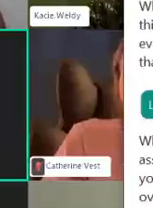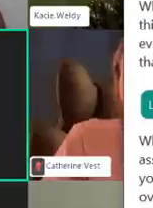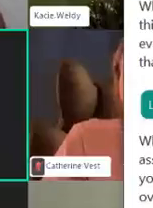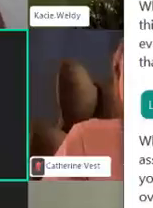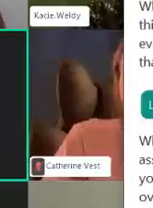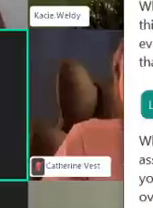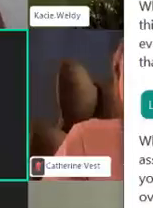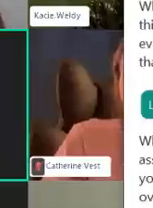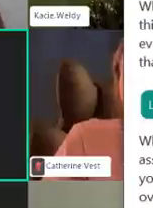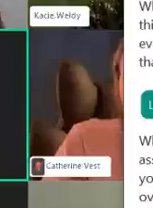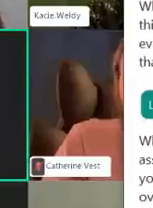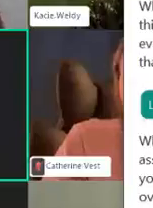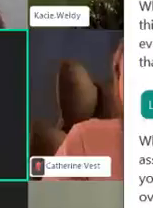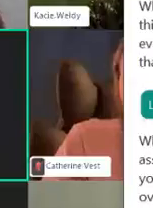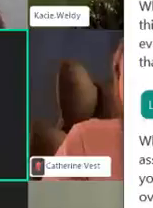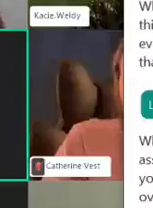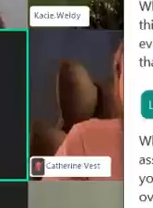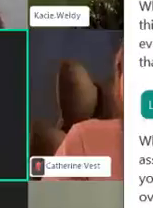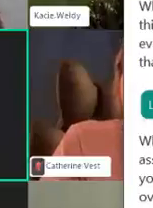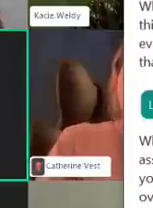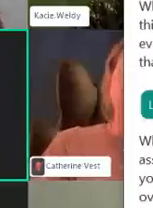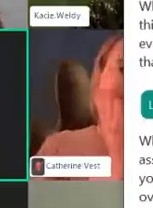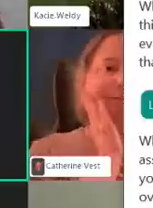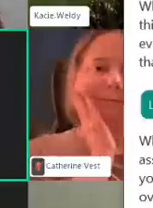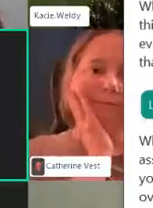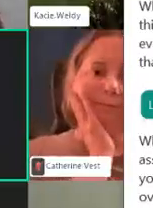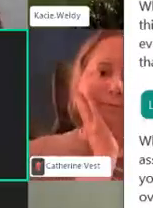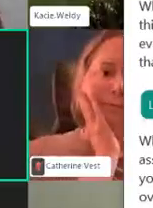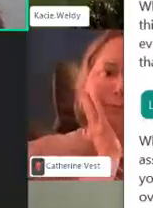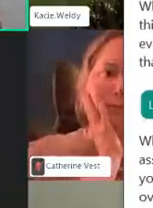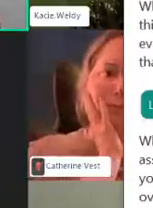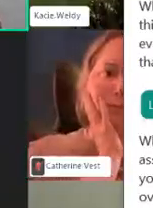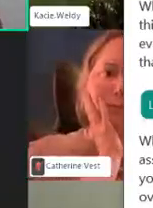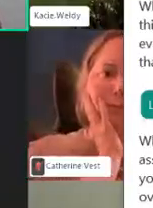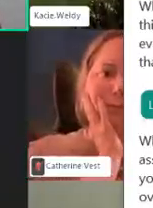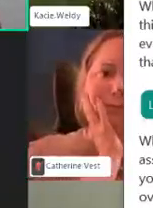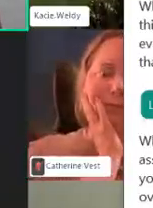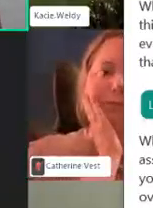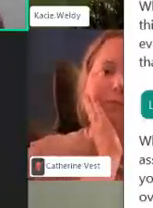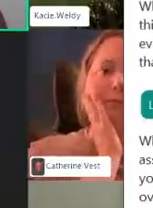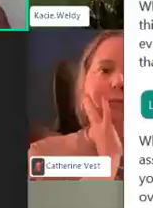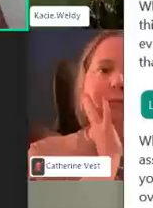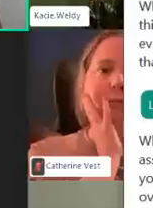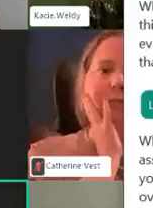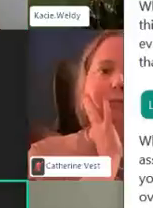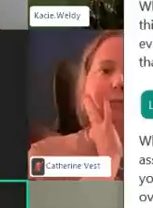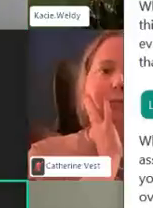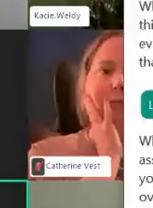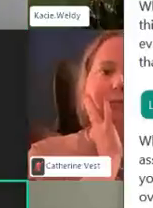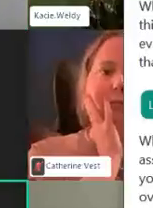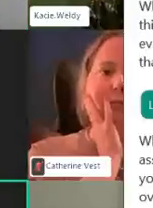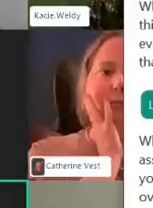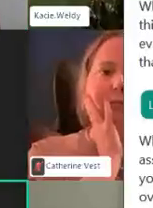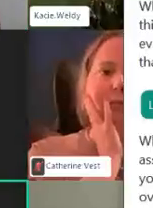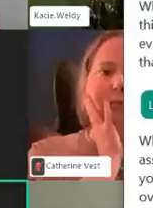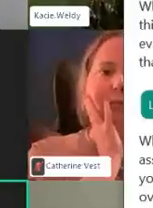started 25 at the end of 26. Is that correct? Yes, I'm that's going to correct. say yes to that.